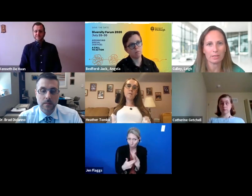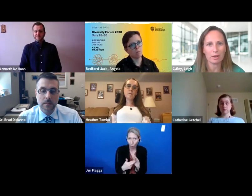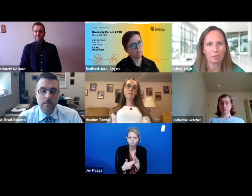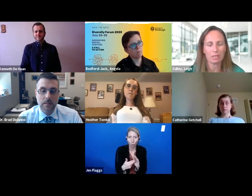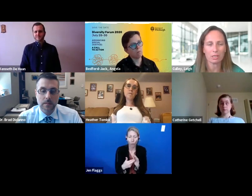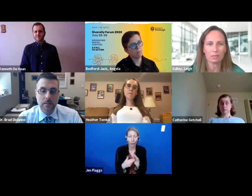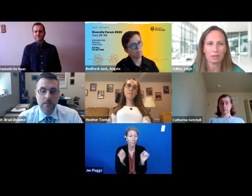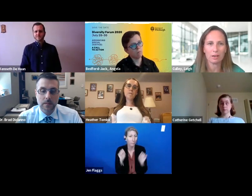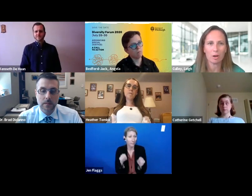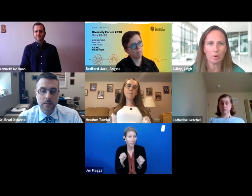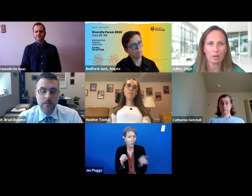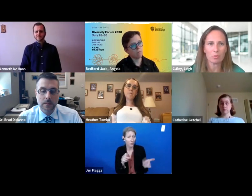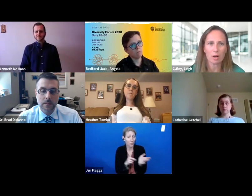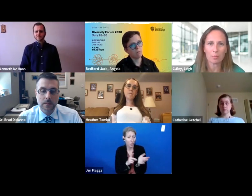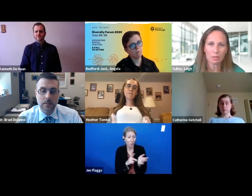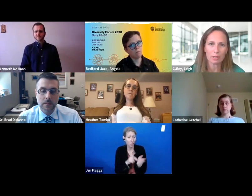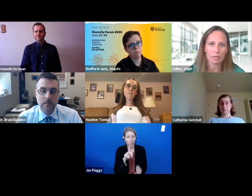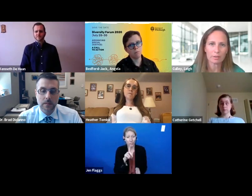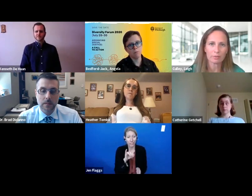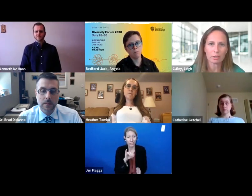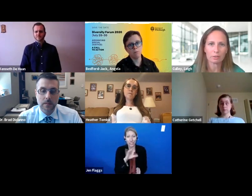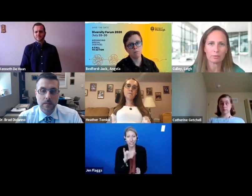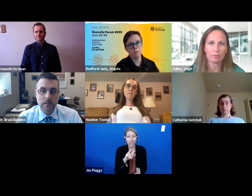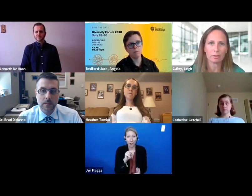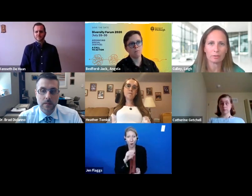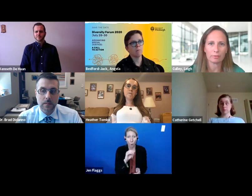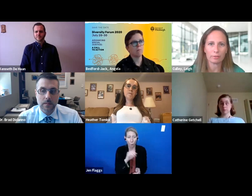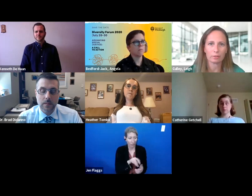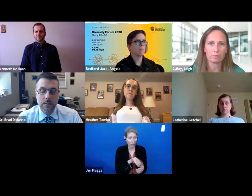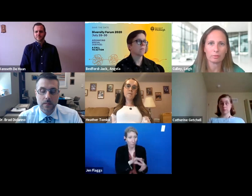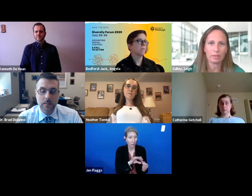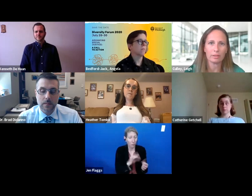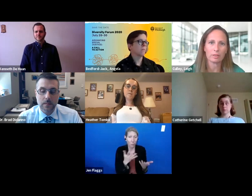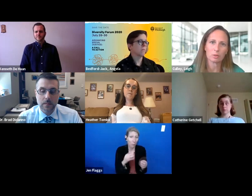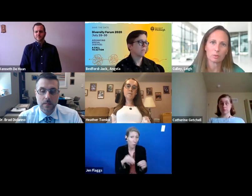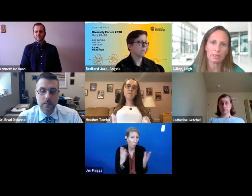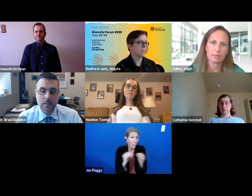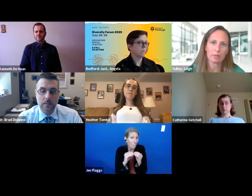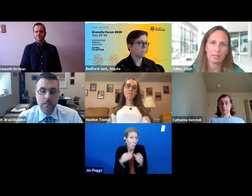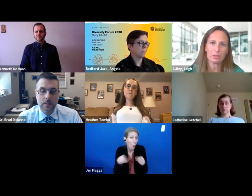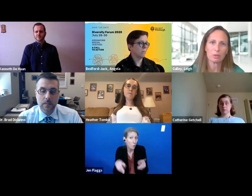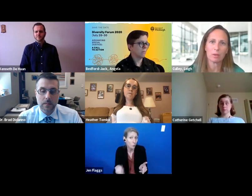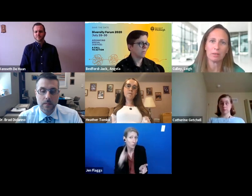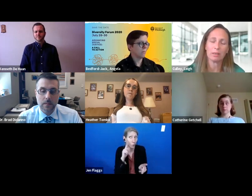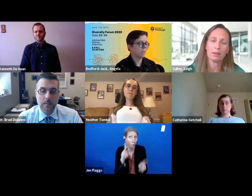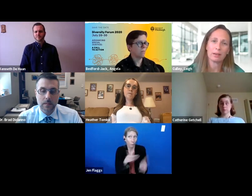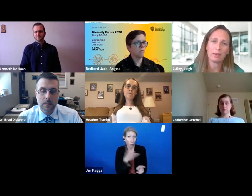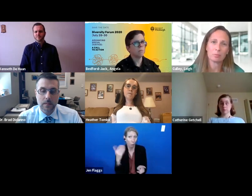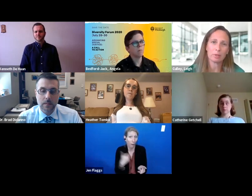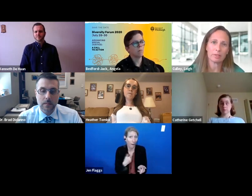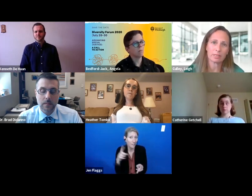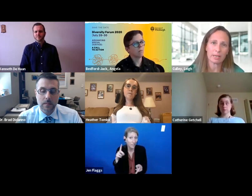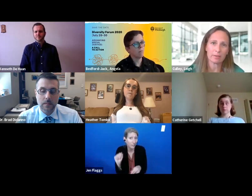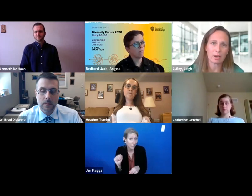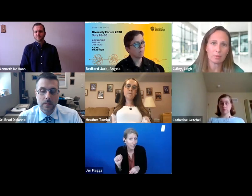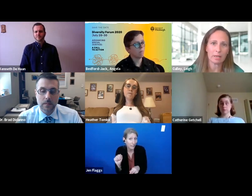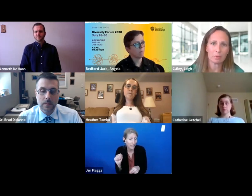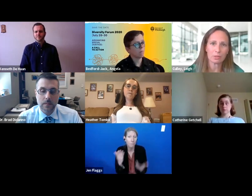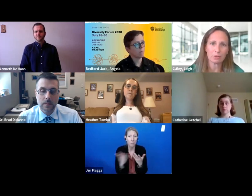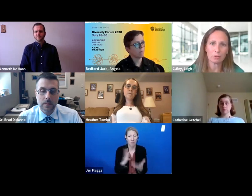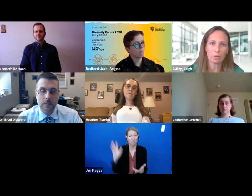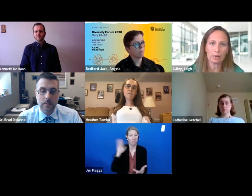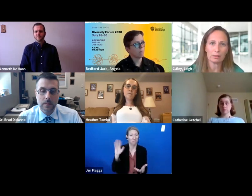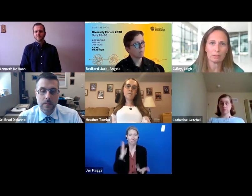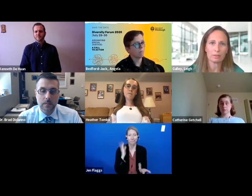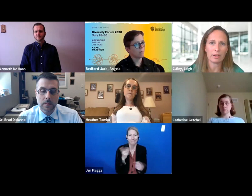Dr. DeCiano mentioned, open up more opportunities for individuals with disabilities who maybe previously have not been